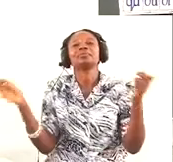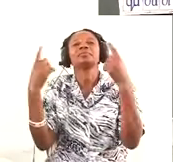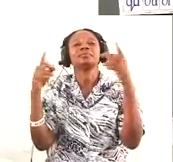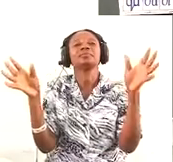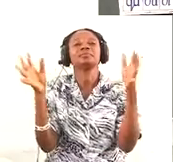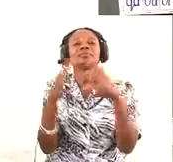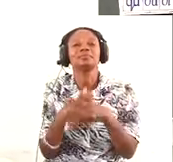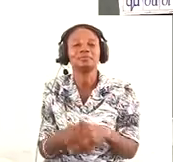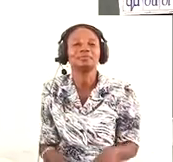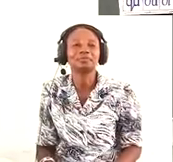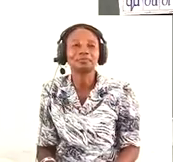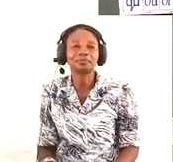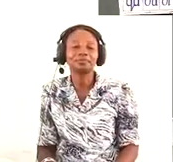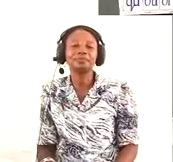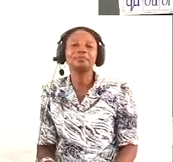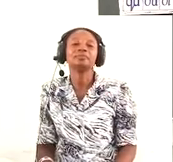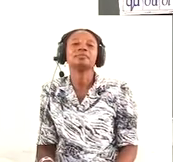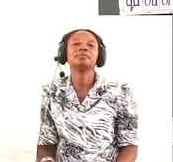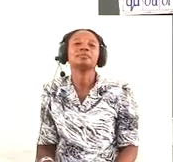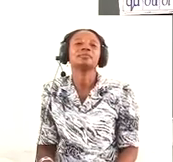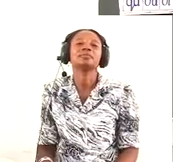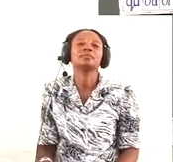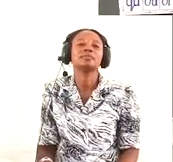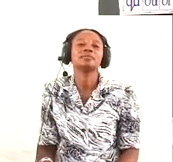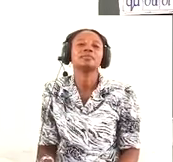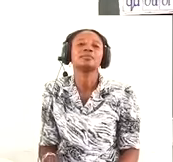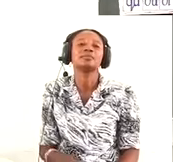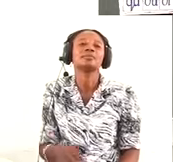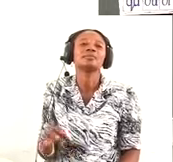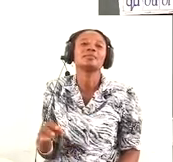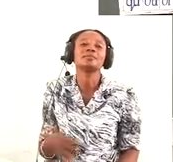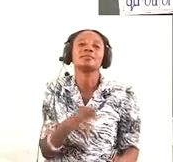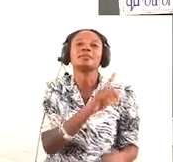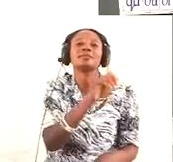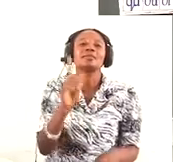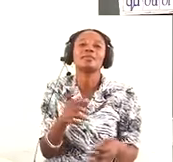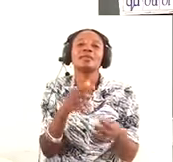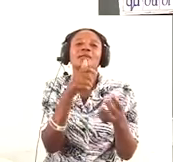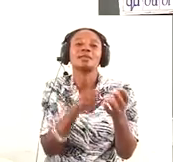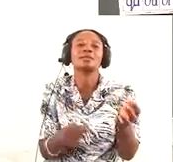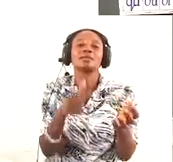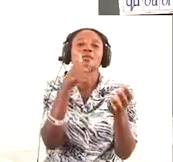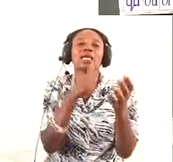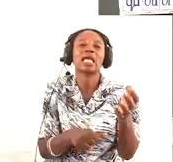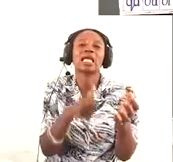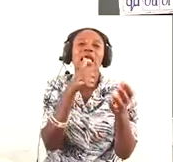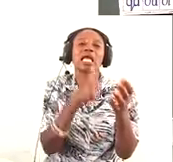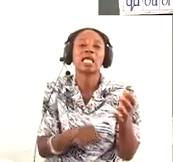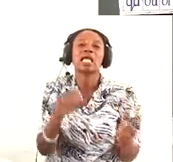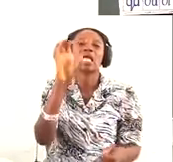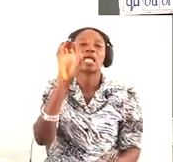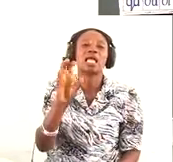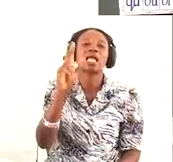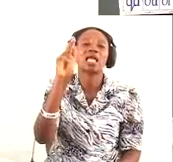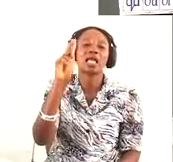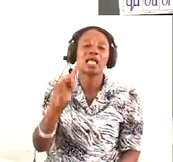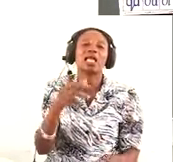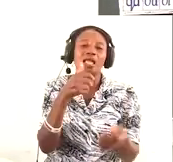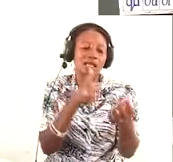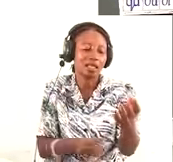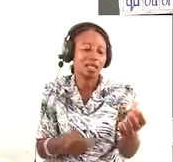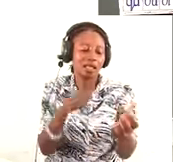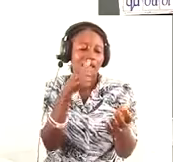Can we sing together? Let's go. We are clicking castanets. K, k, k,